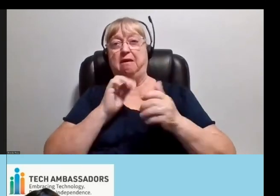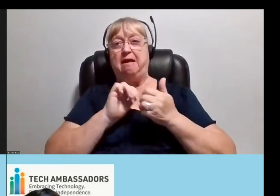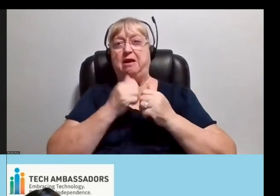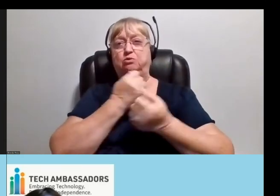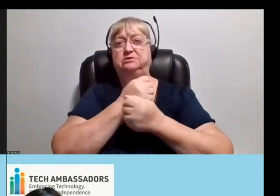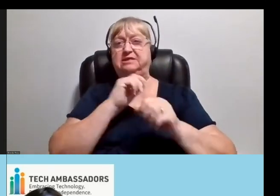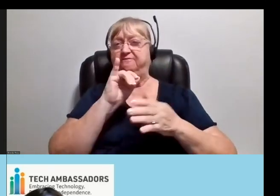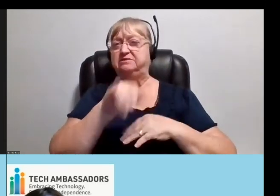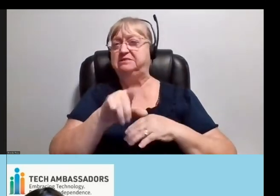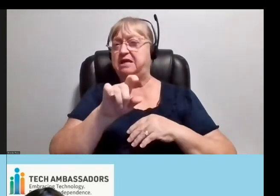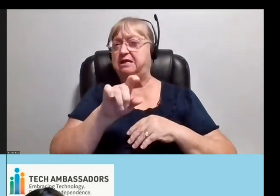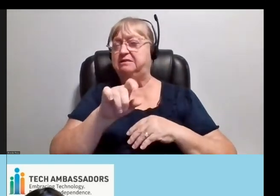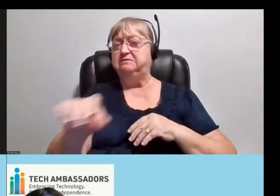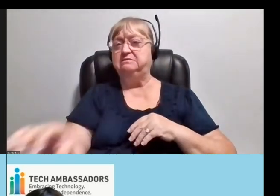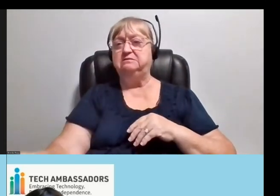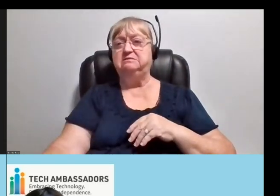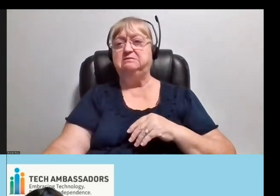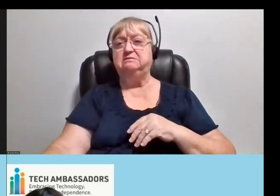that?